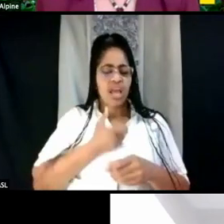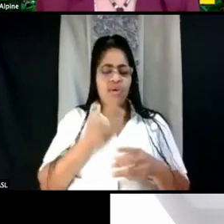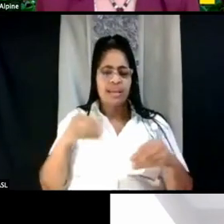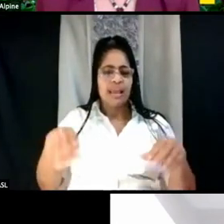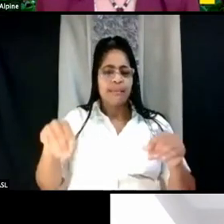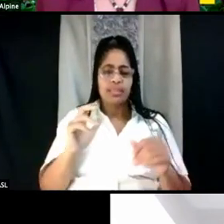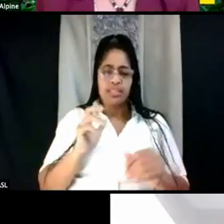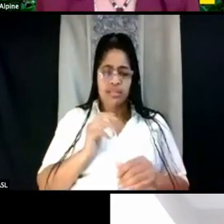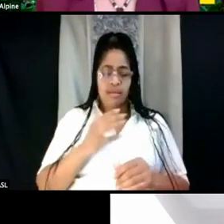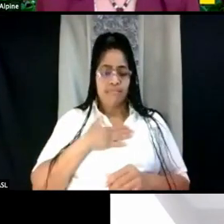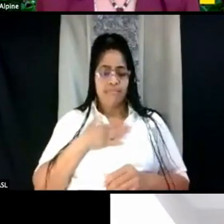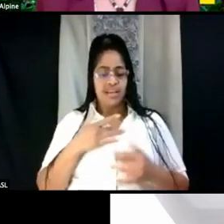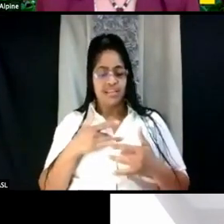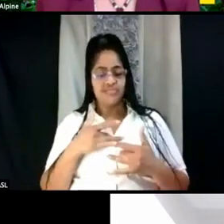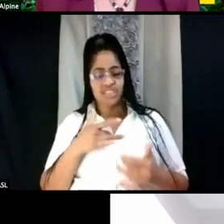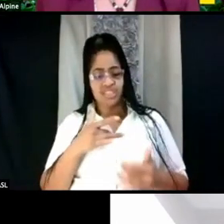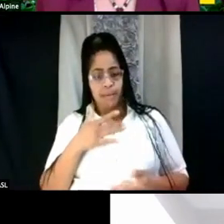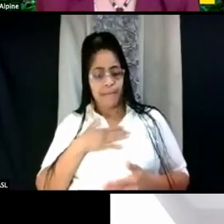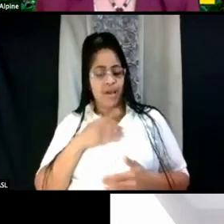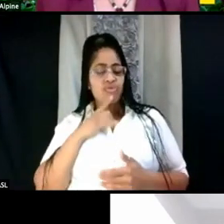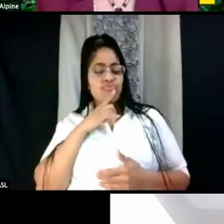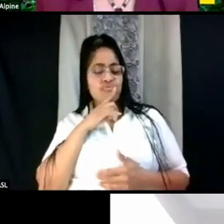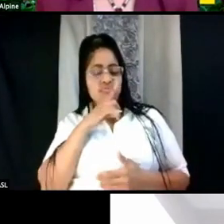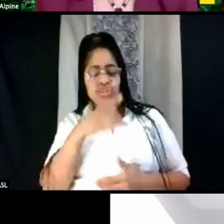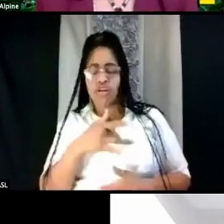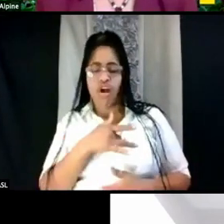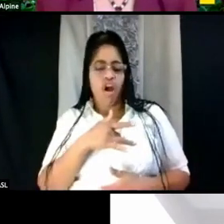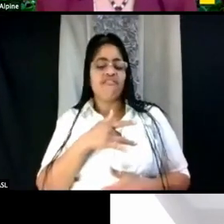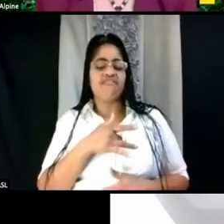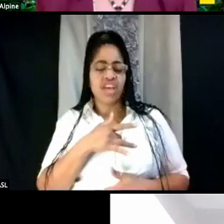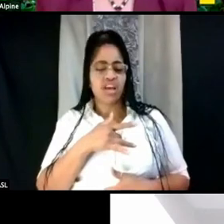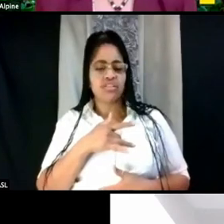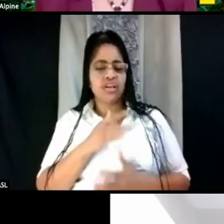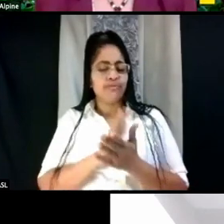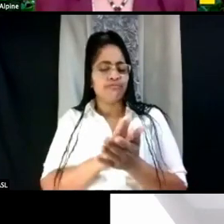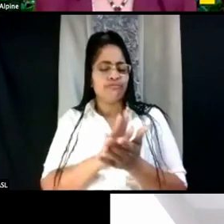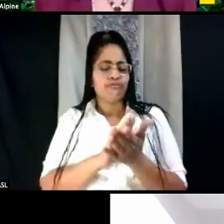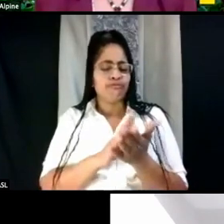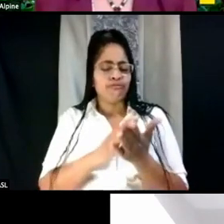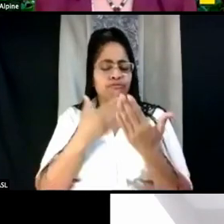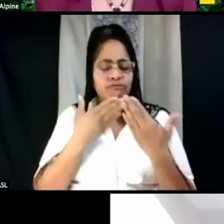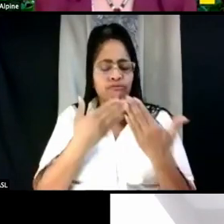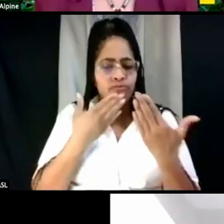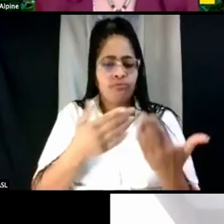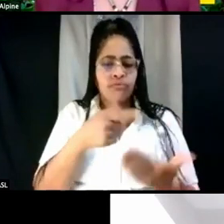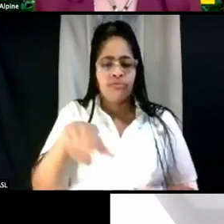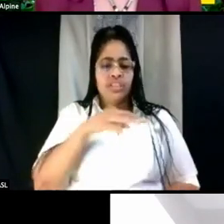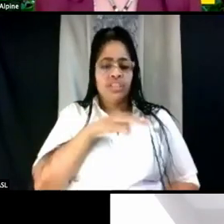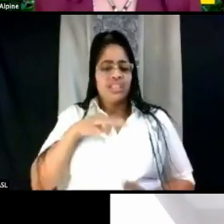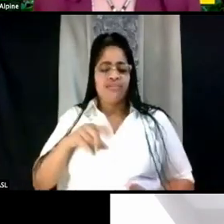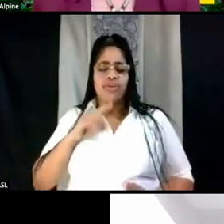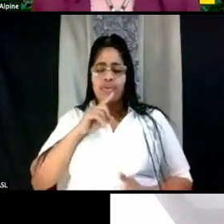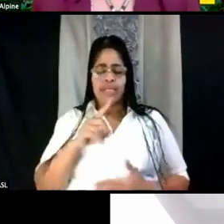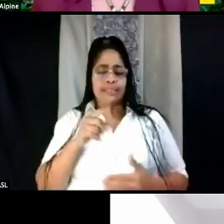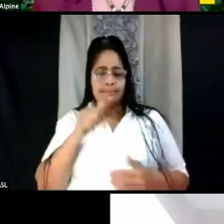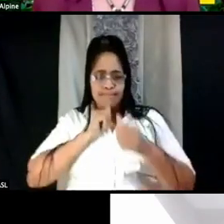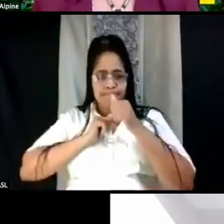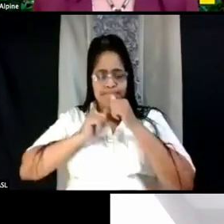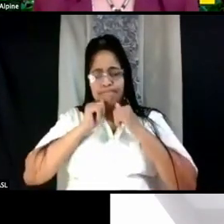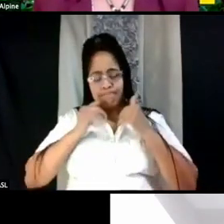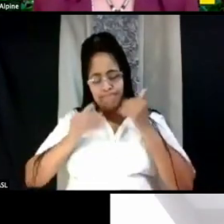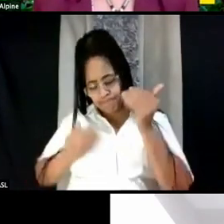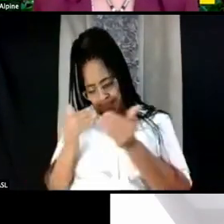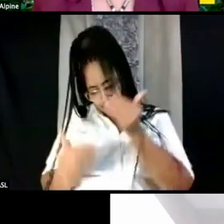my sincere appreciation for the many ways that staff have risen to the challenges that the pandemic has